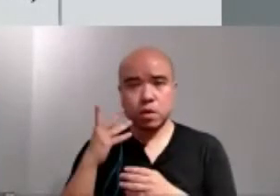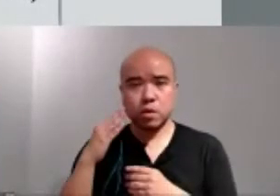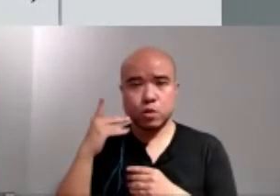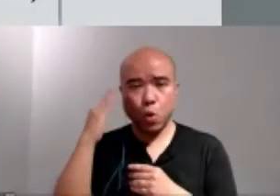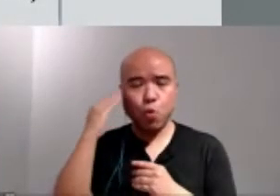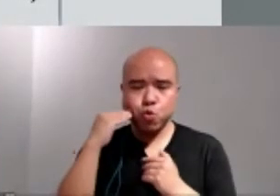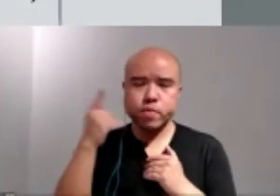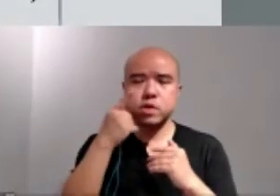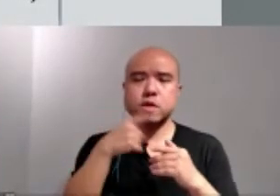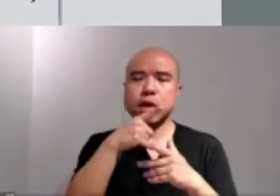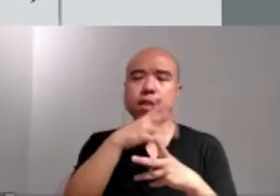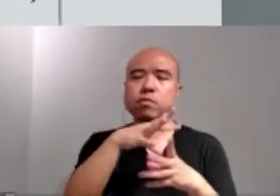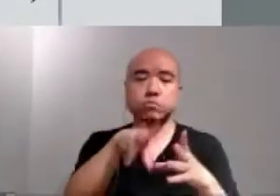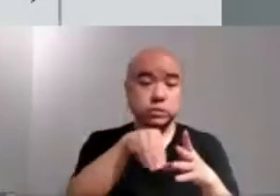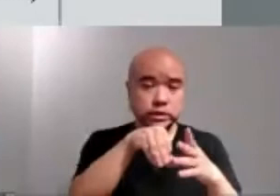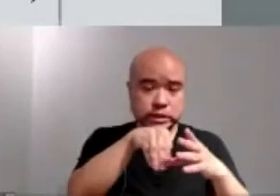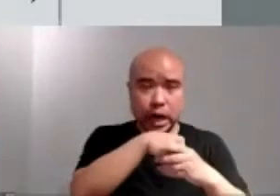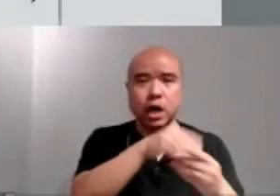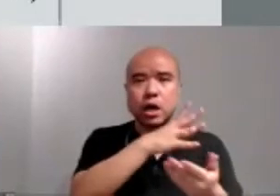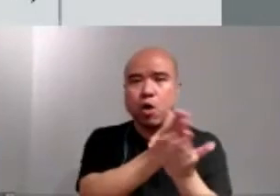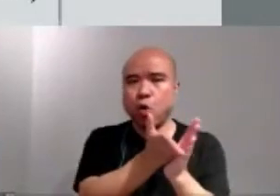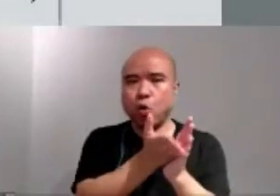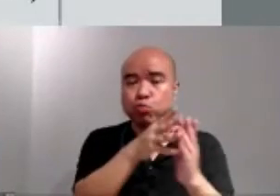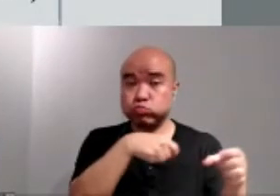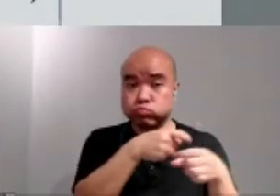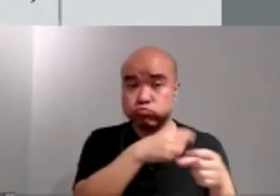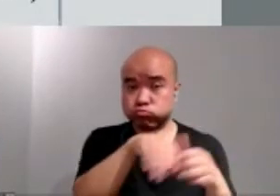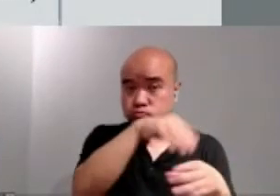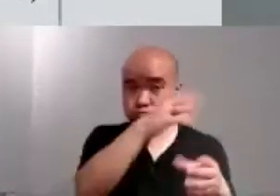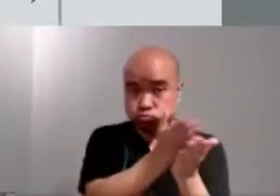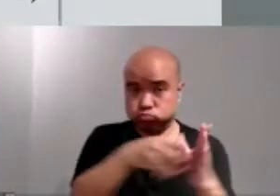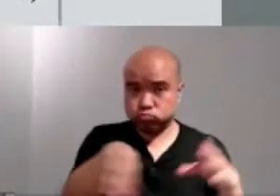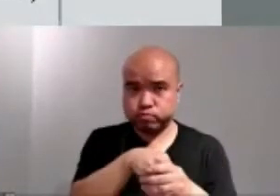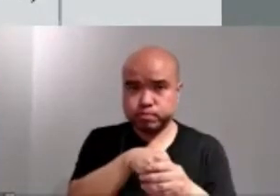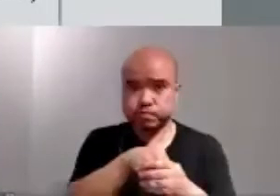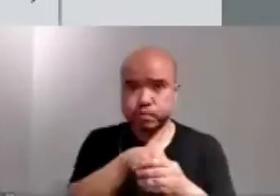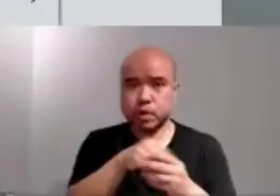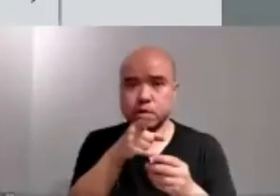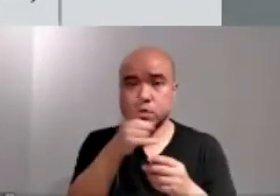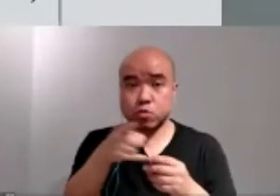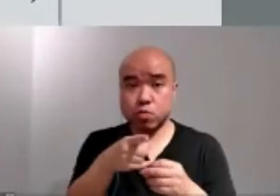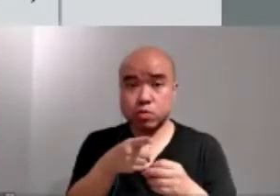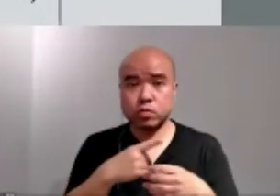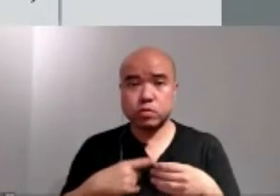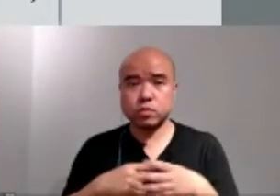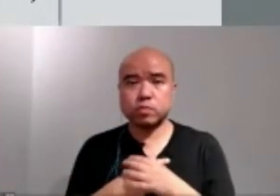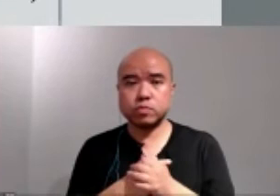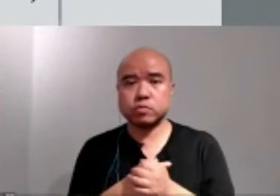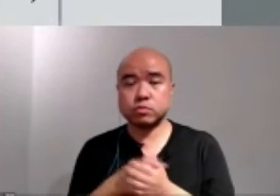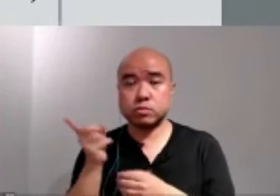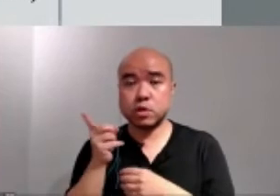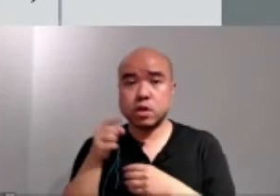2015. And we have four major types of social economy